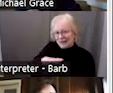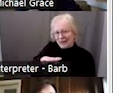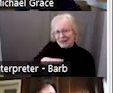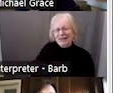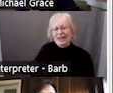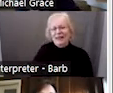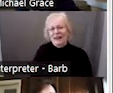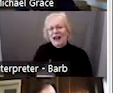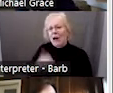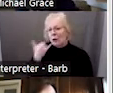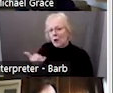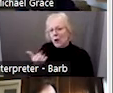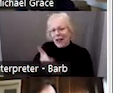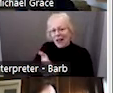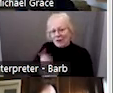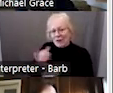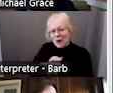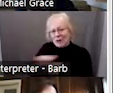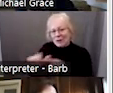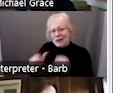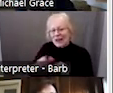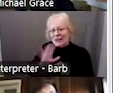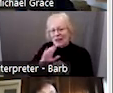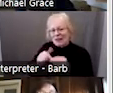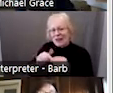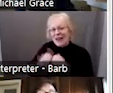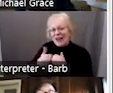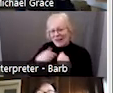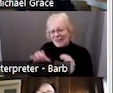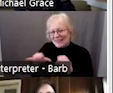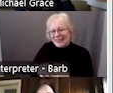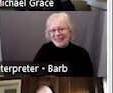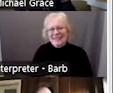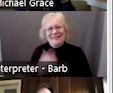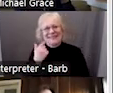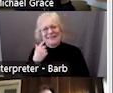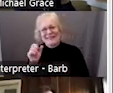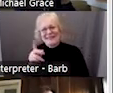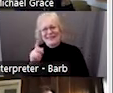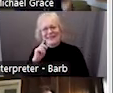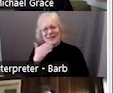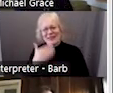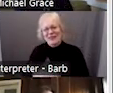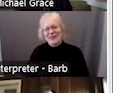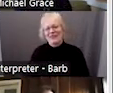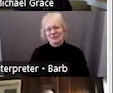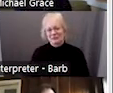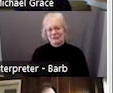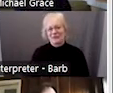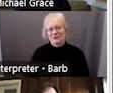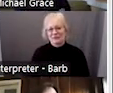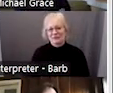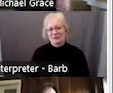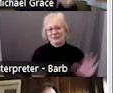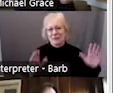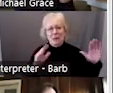I'll call you after practice. We can talk about how I did. Okay, sounds good. You did great, John. Bye, guys.